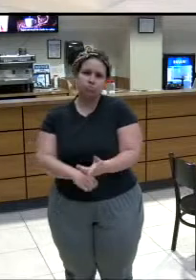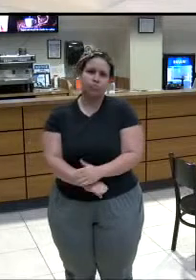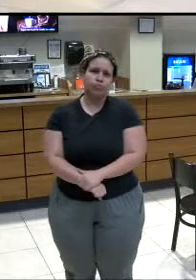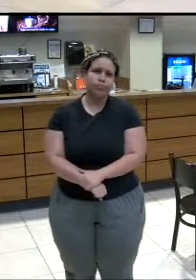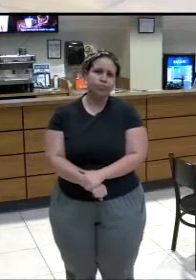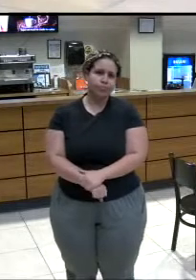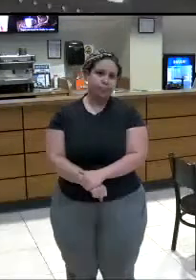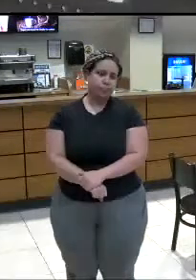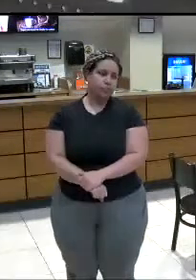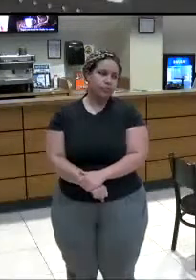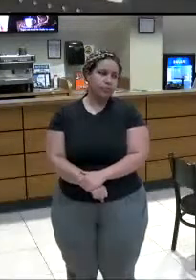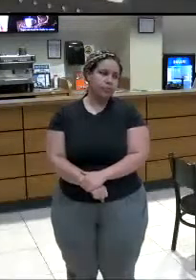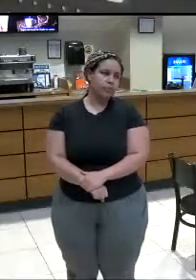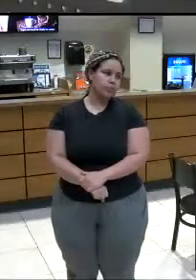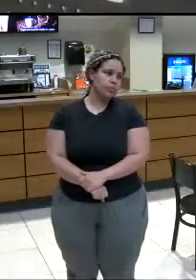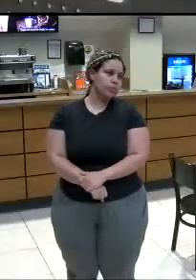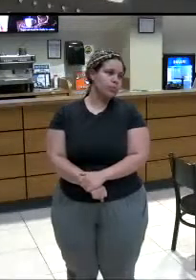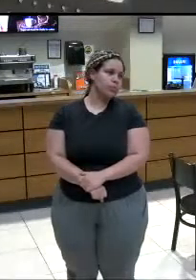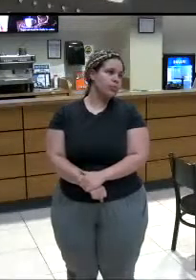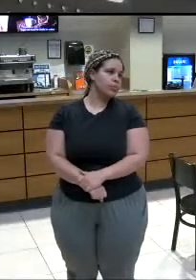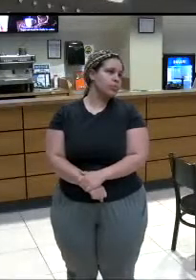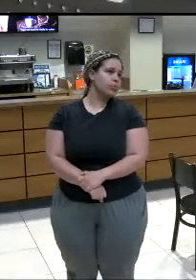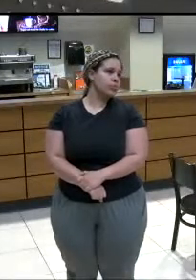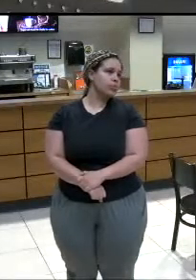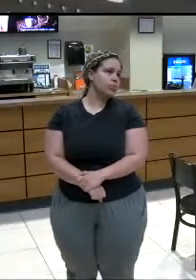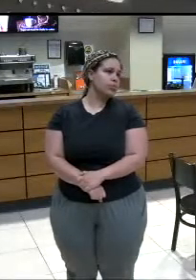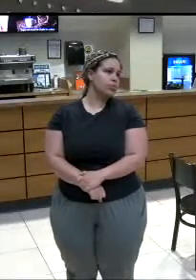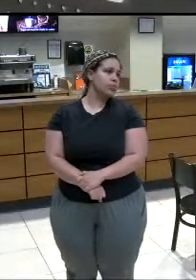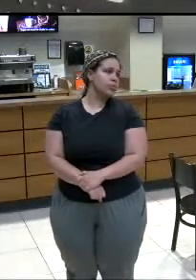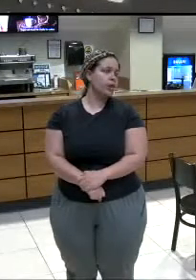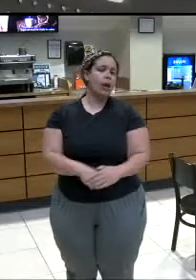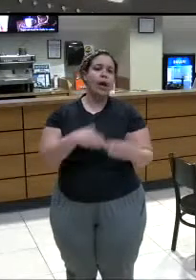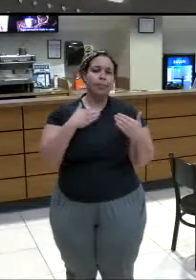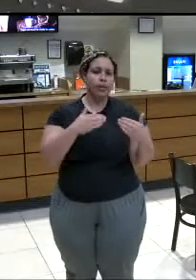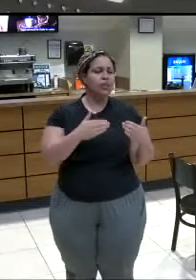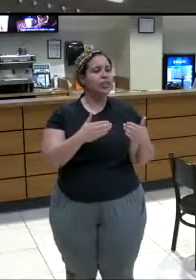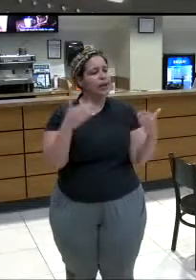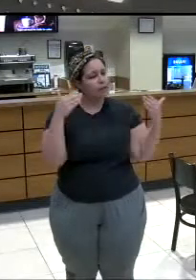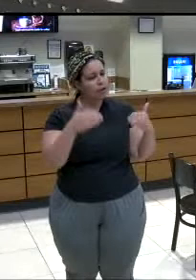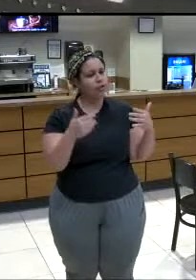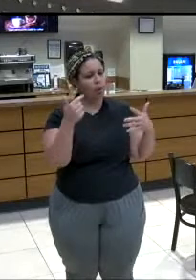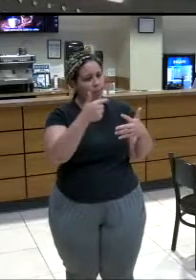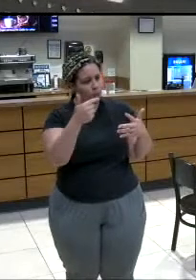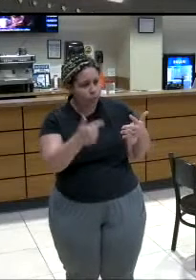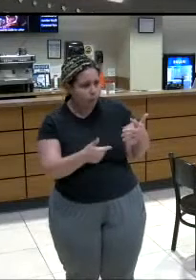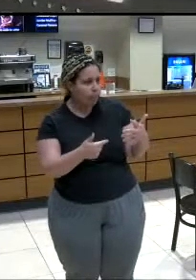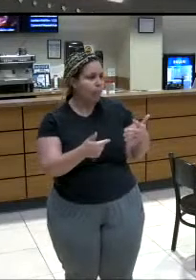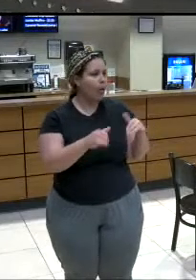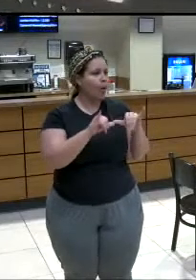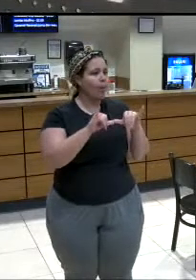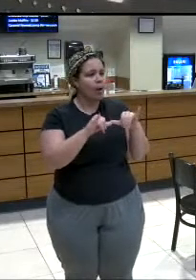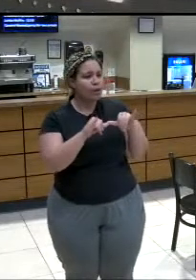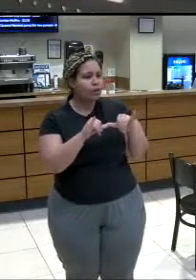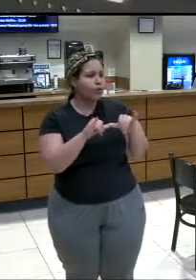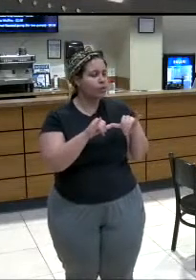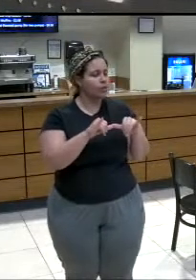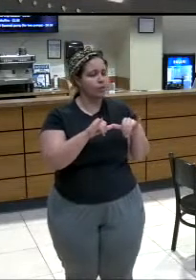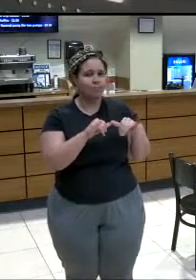And yeah, I mean, I appreciate looking at multiple measures. I wouldn't want them to